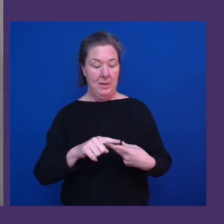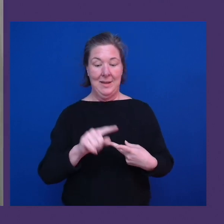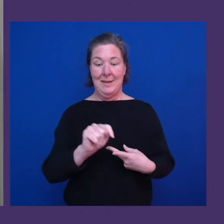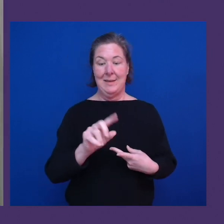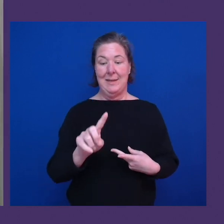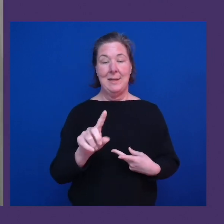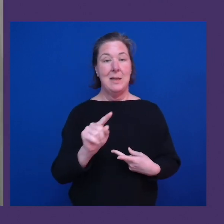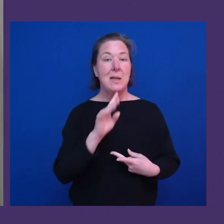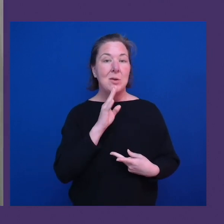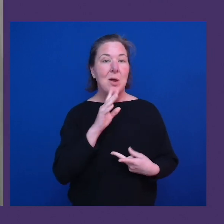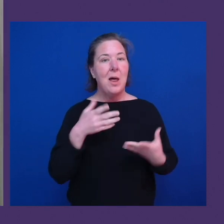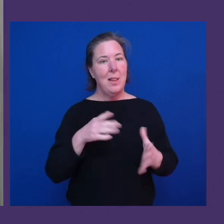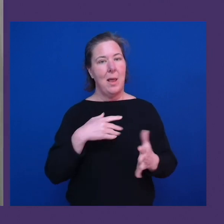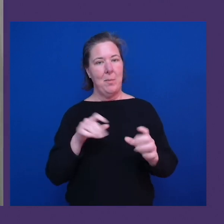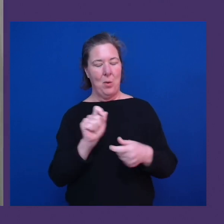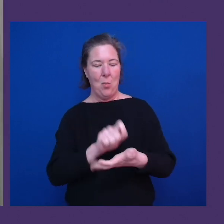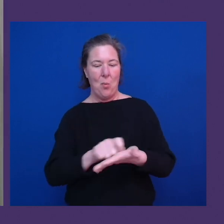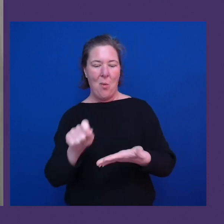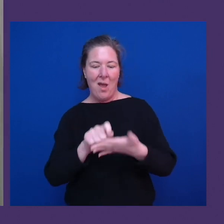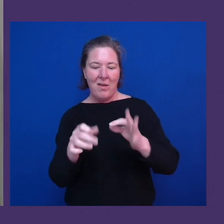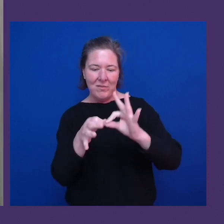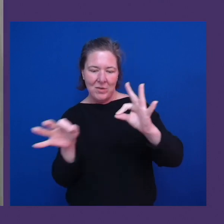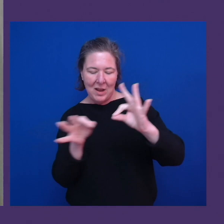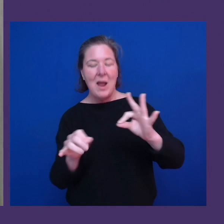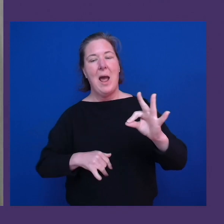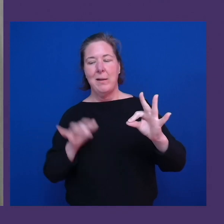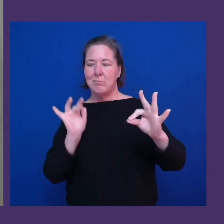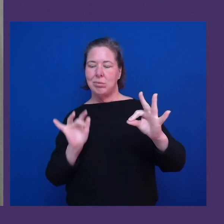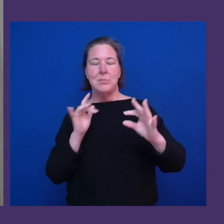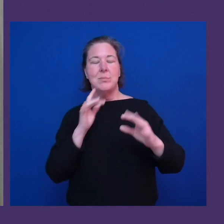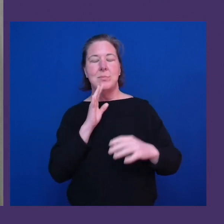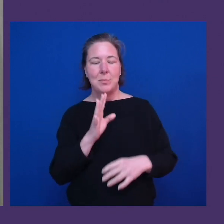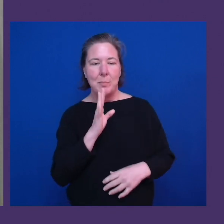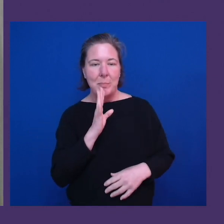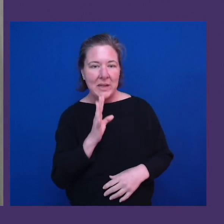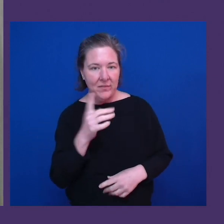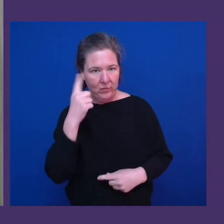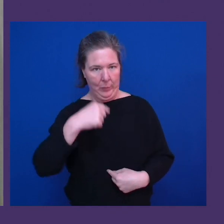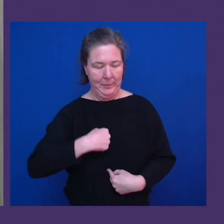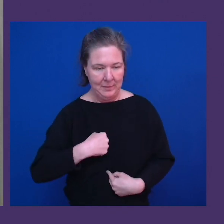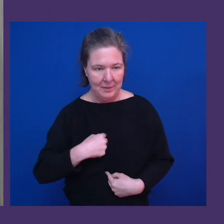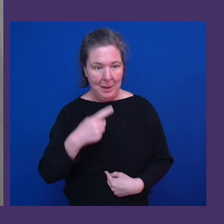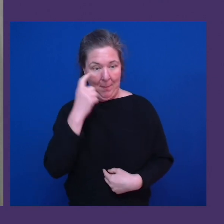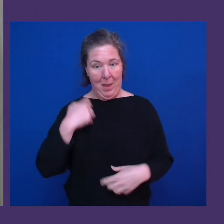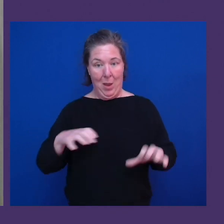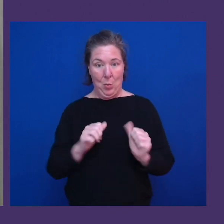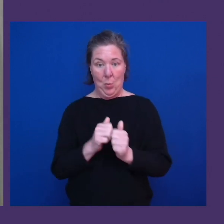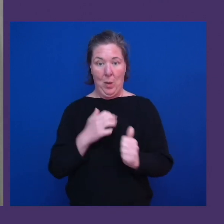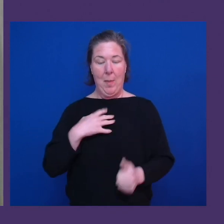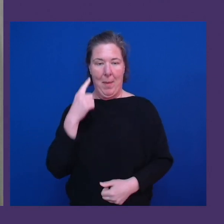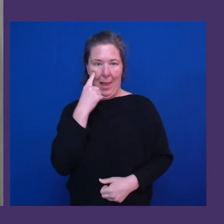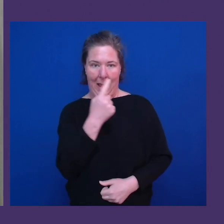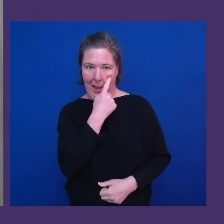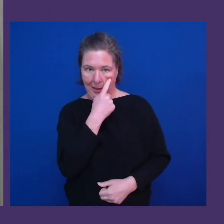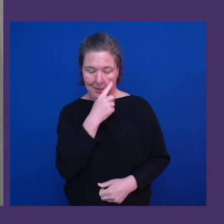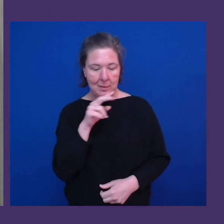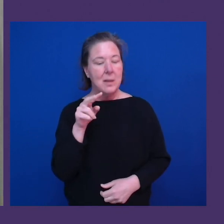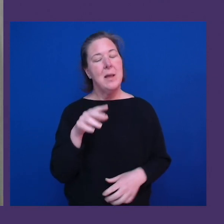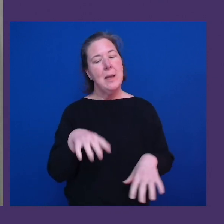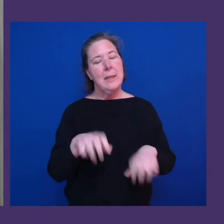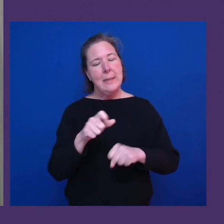Talk allows me to write phrases which I can then speak out loud at the click of a button. Because I'm doing this with my eyes, it can take a bit of